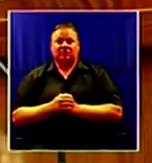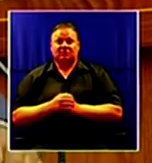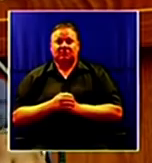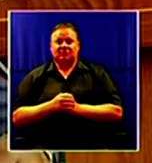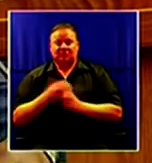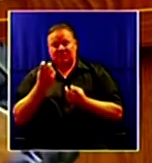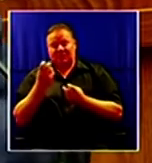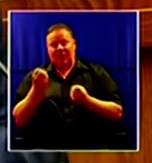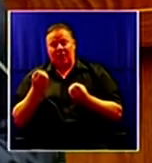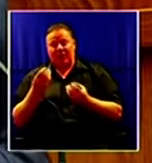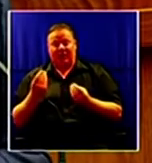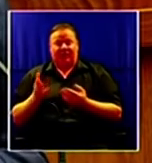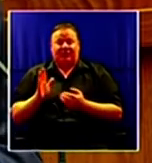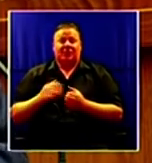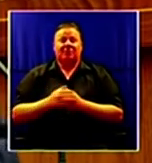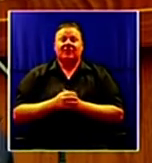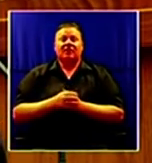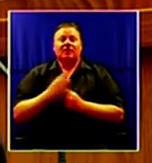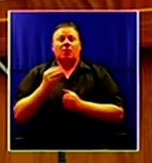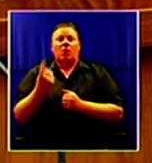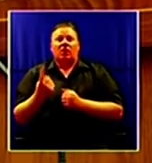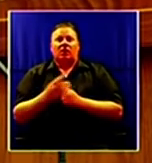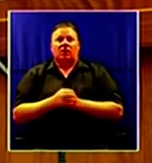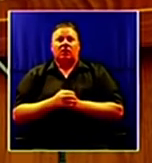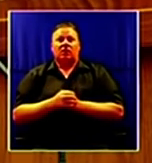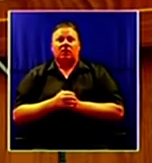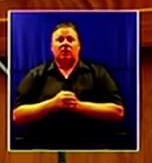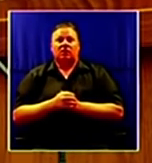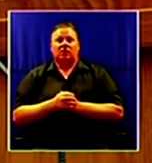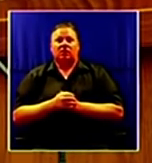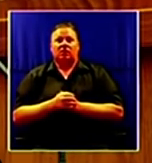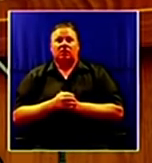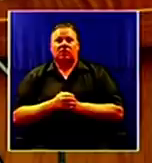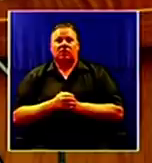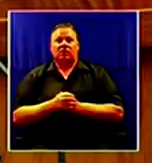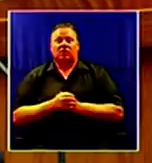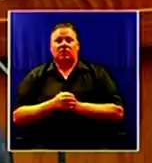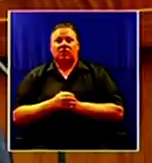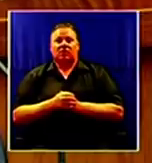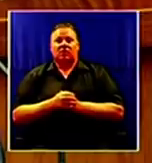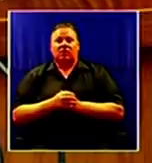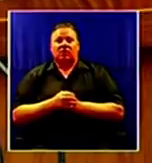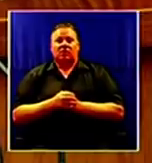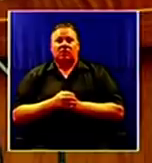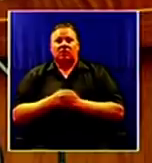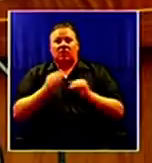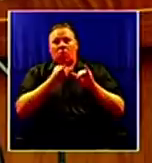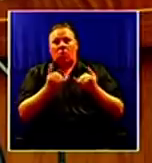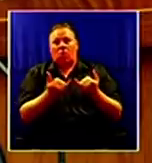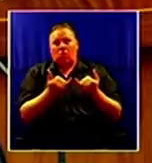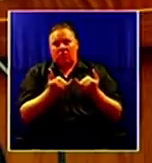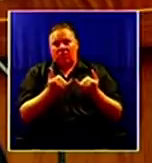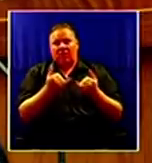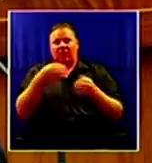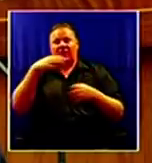Anyway, number one, the corporate income tax rate will be lowered to